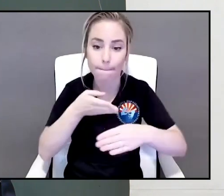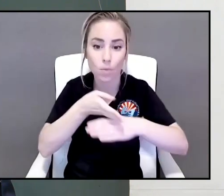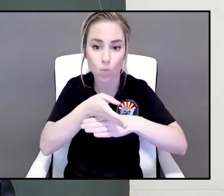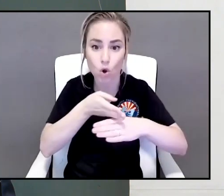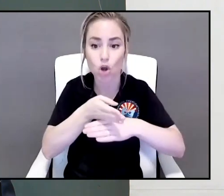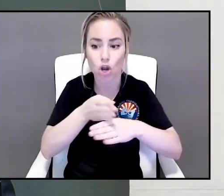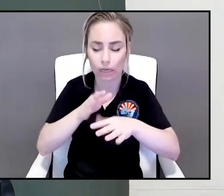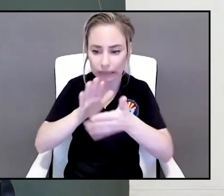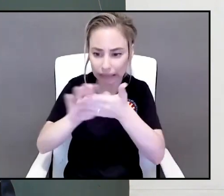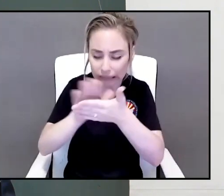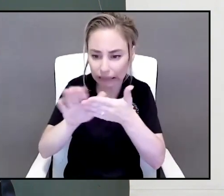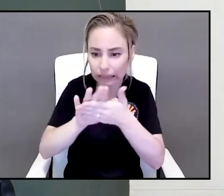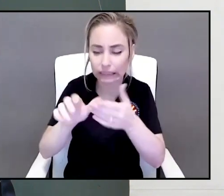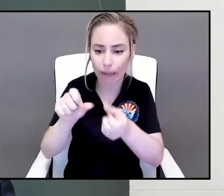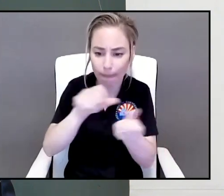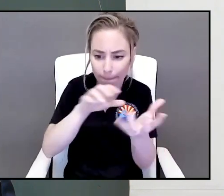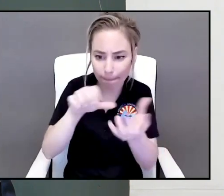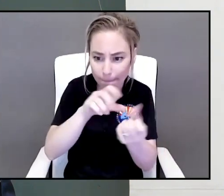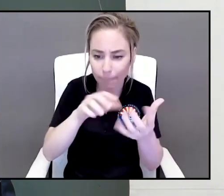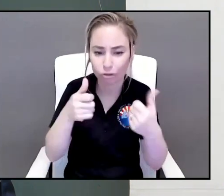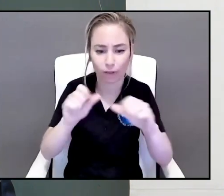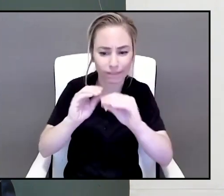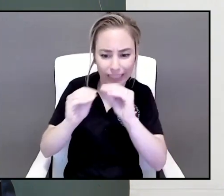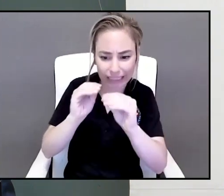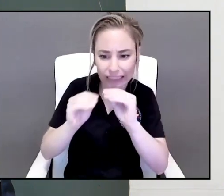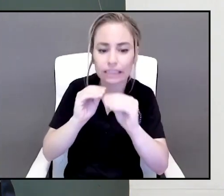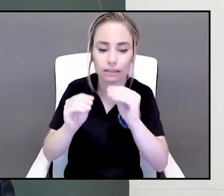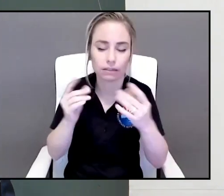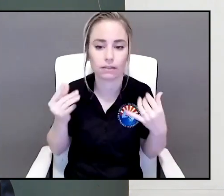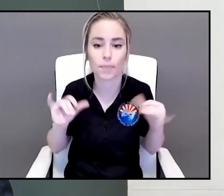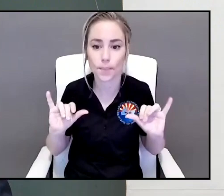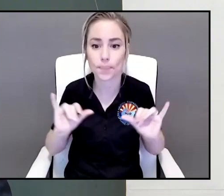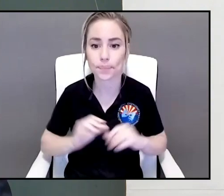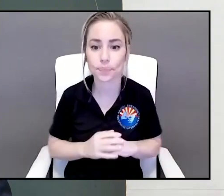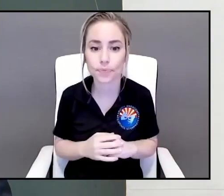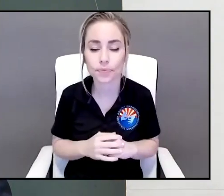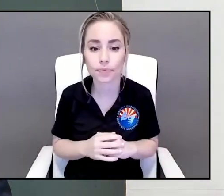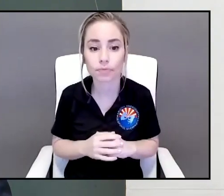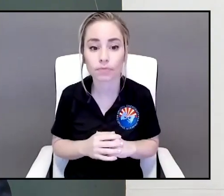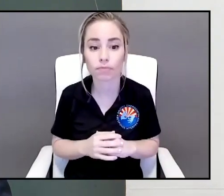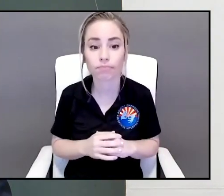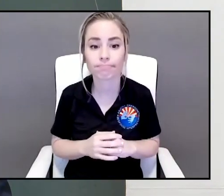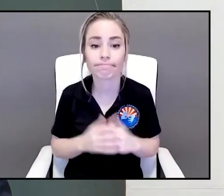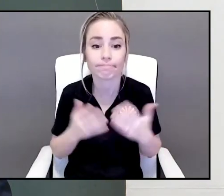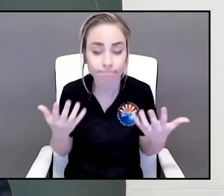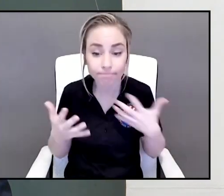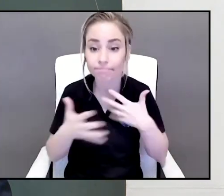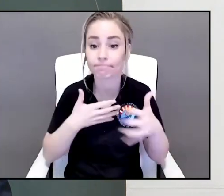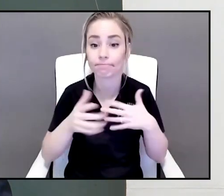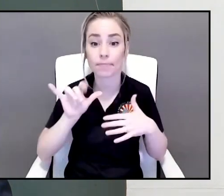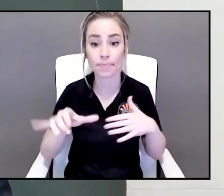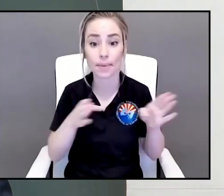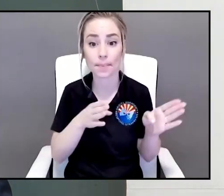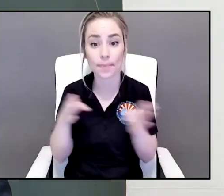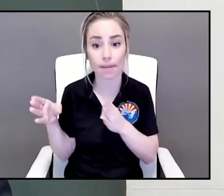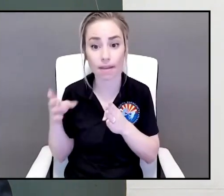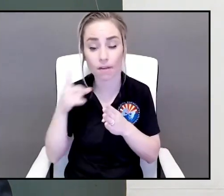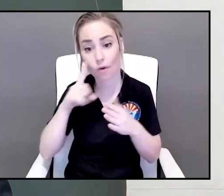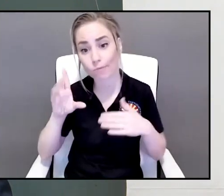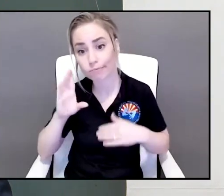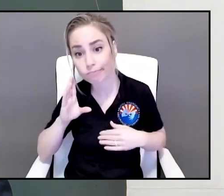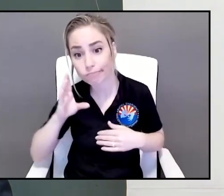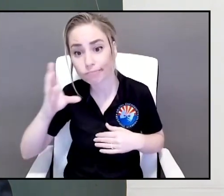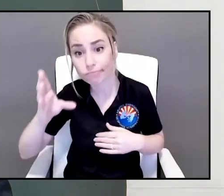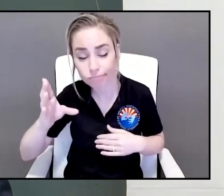trying to get that fixed up for that operation. So with that, that's kind of the plan for the future and what